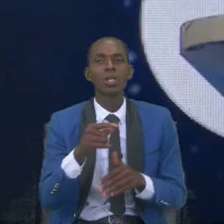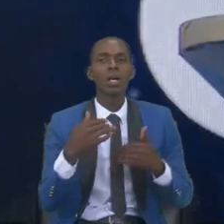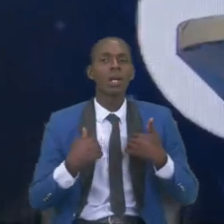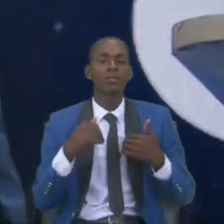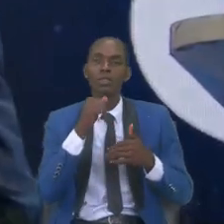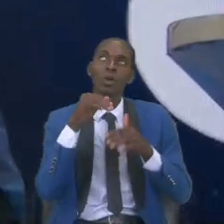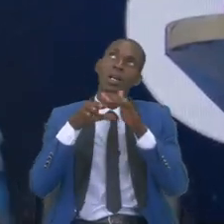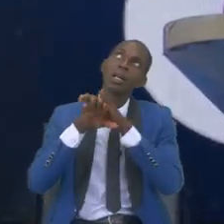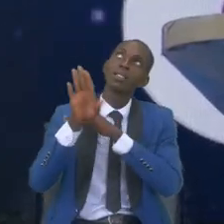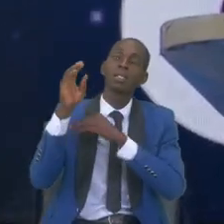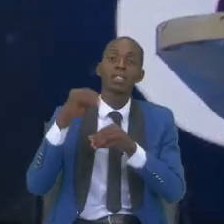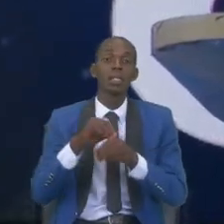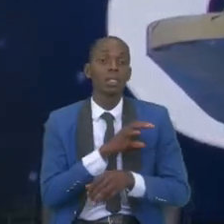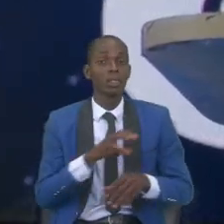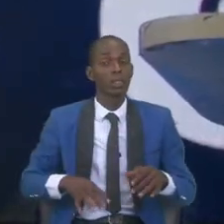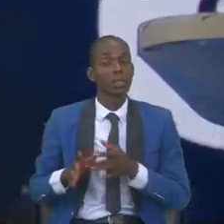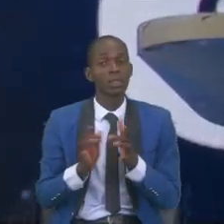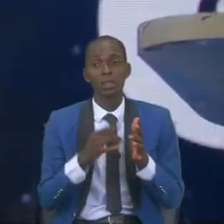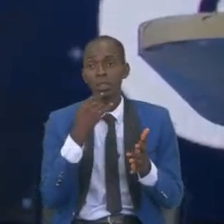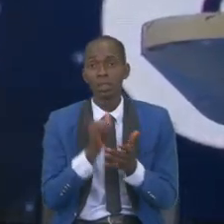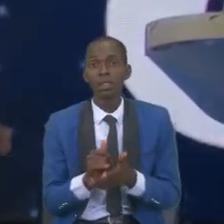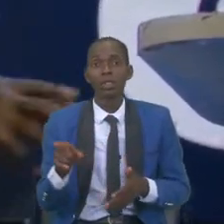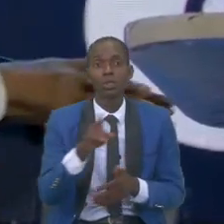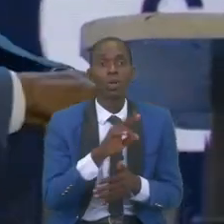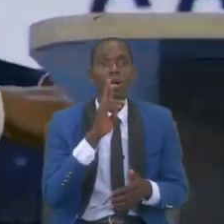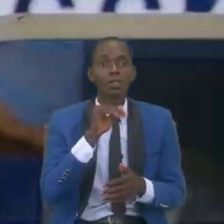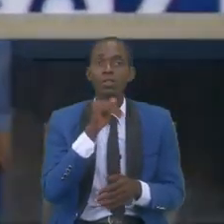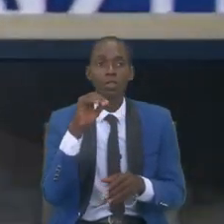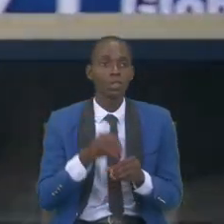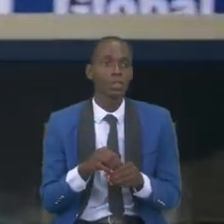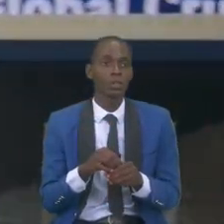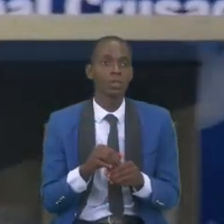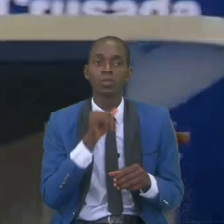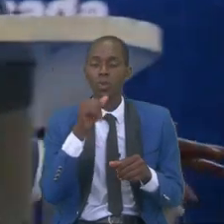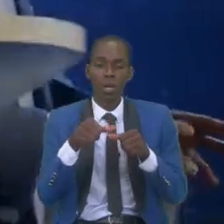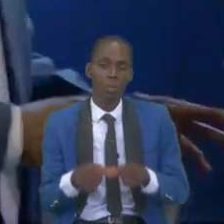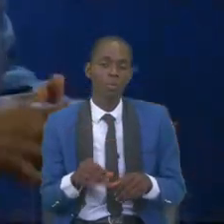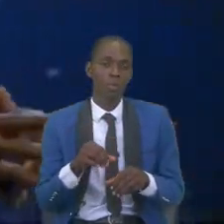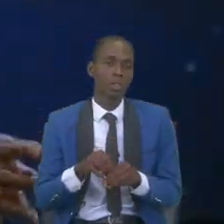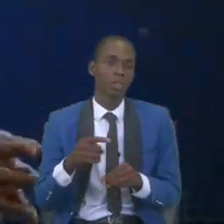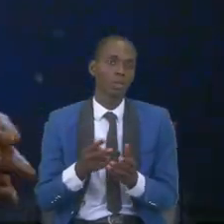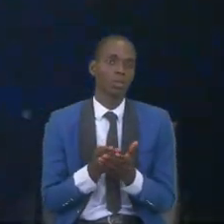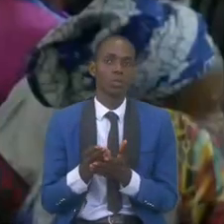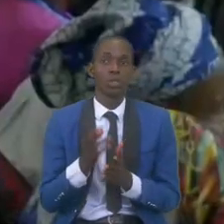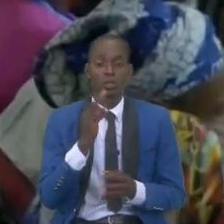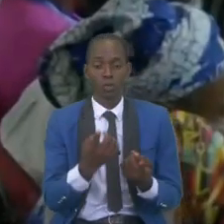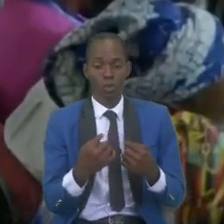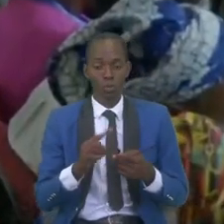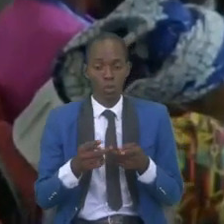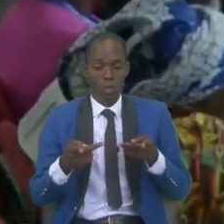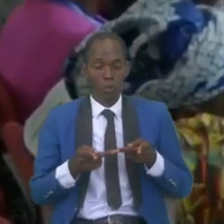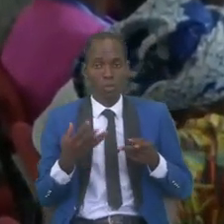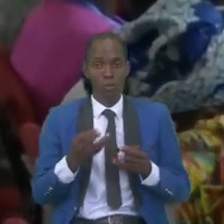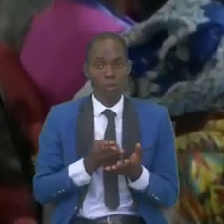And Jesus said, he abode not in the truth. If you come to a place and then you are telling the truth and we're preaching the